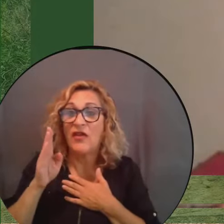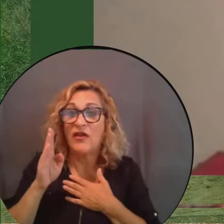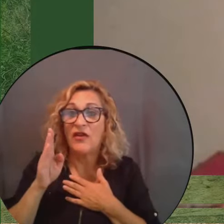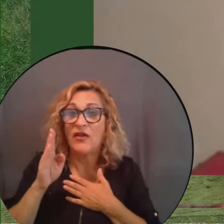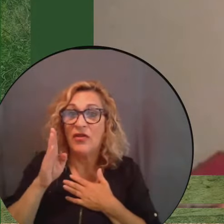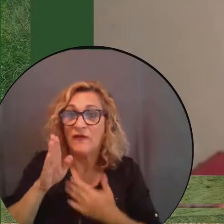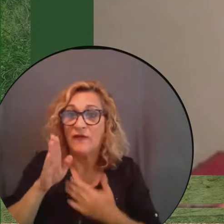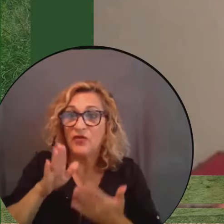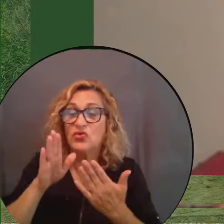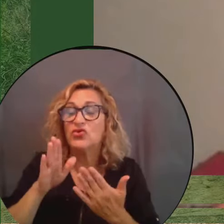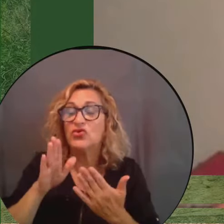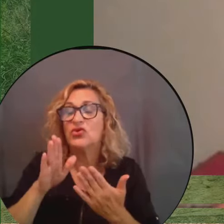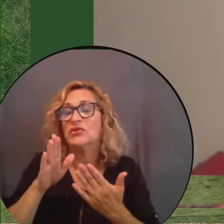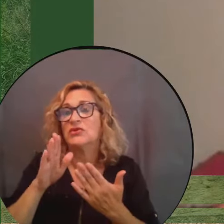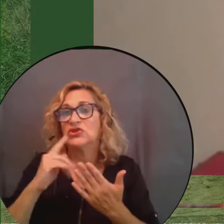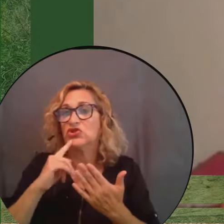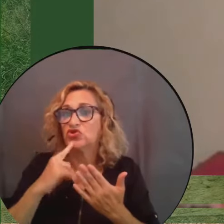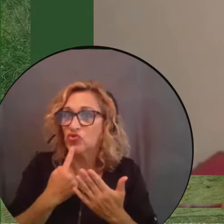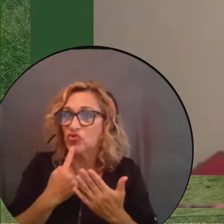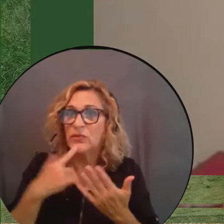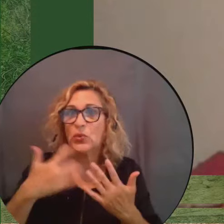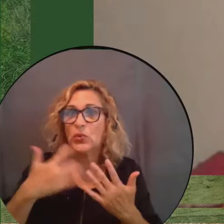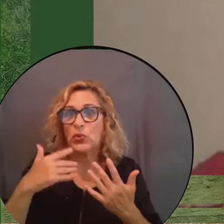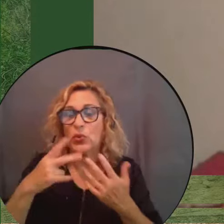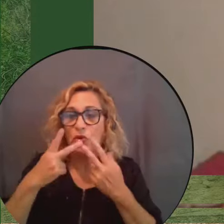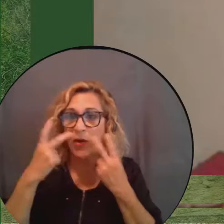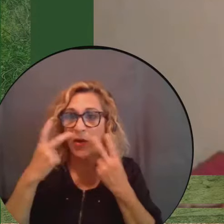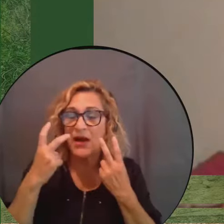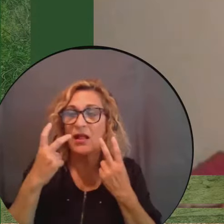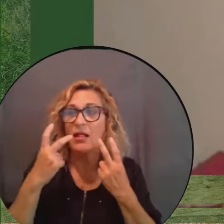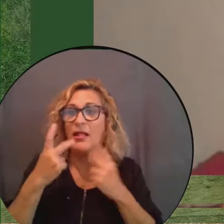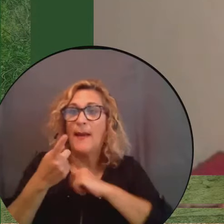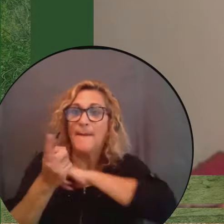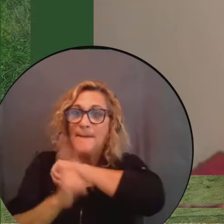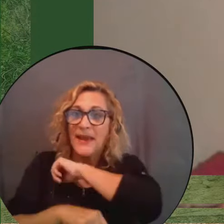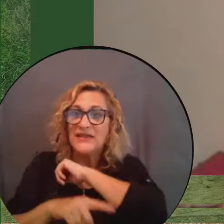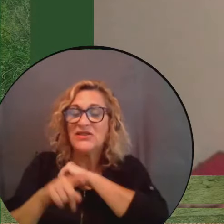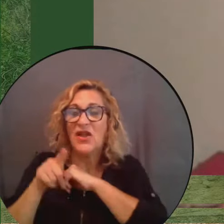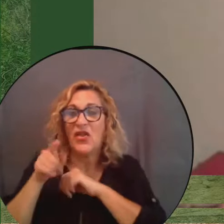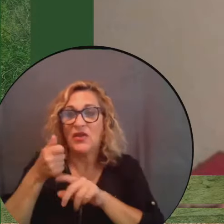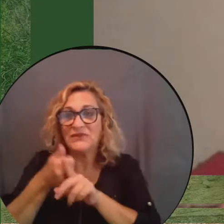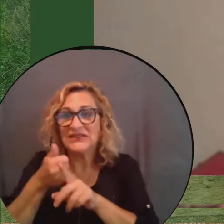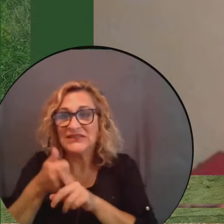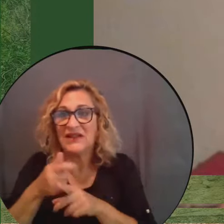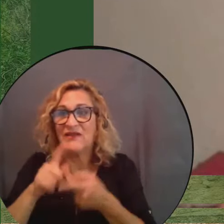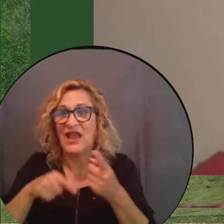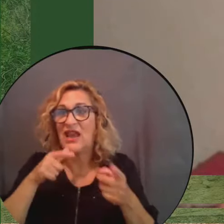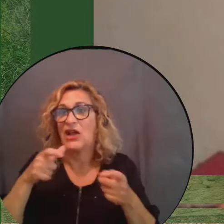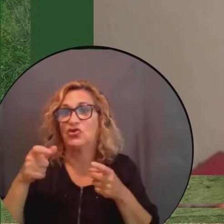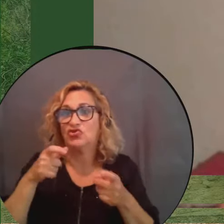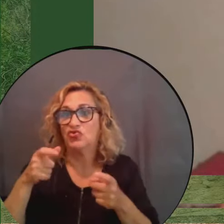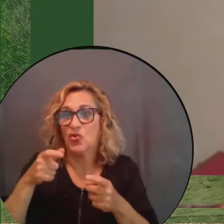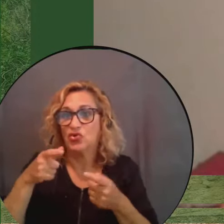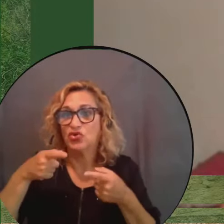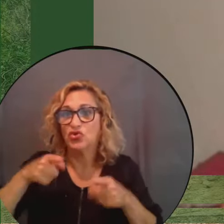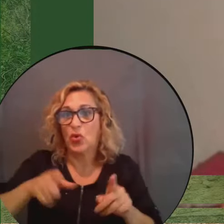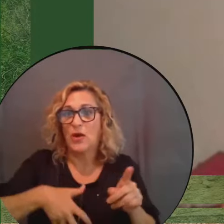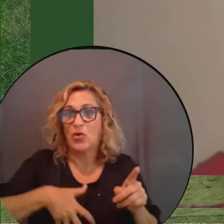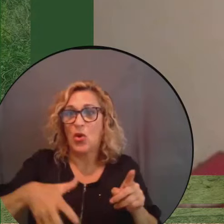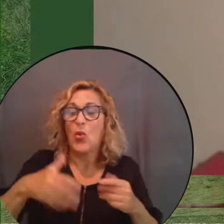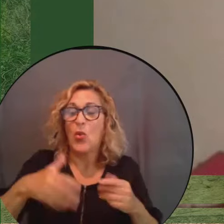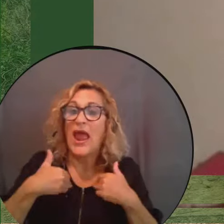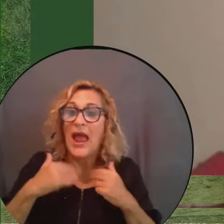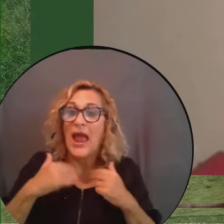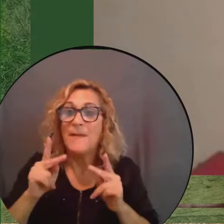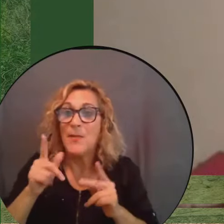facing extreme criminal penalties because of things that were outside of their control during their pregnancies. We have had people charged with